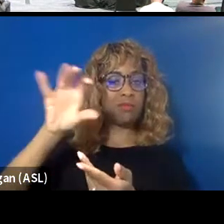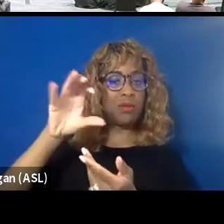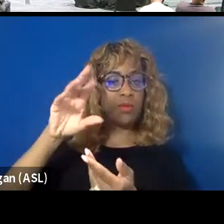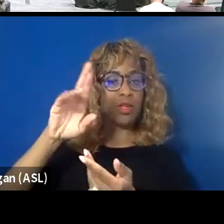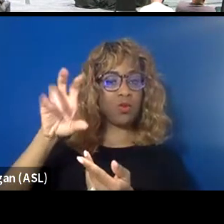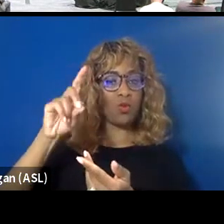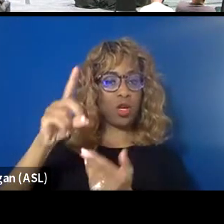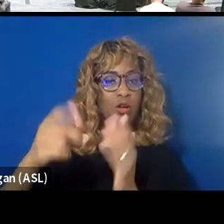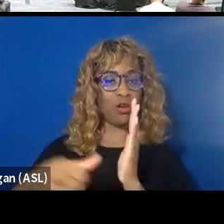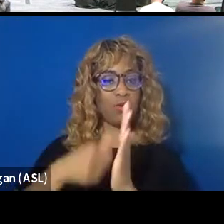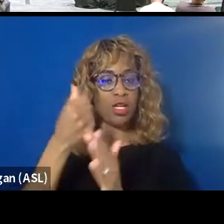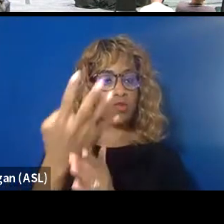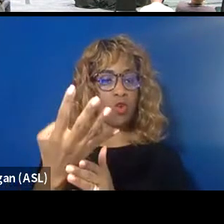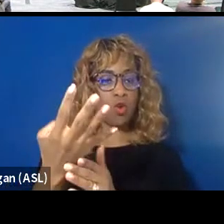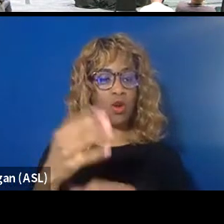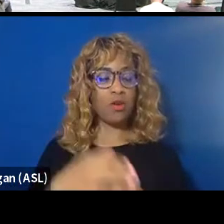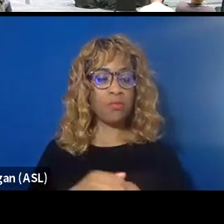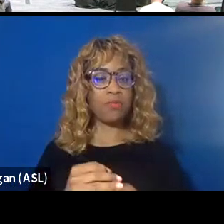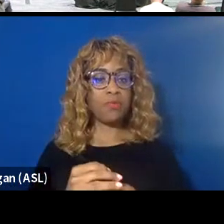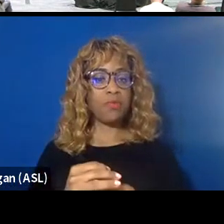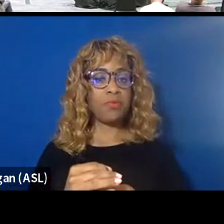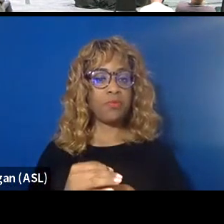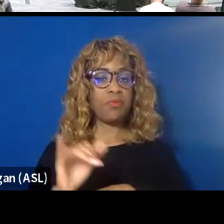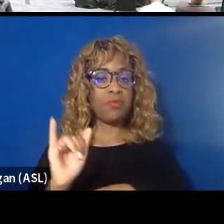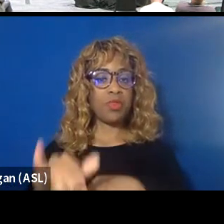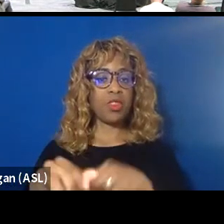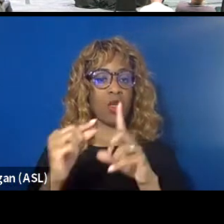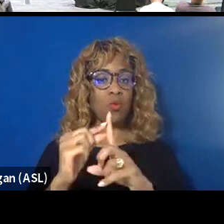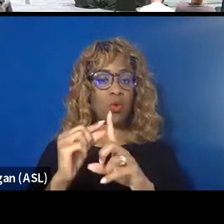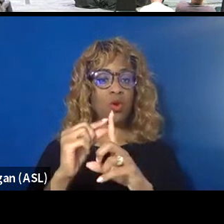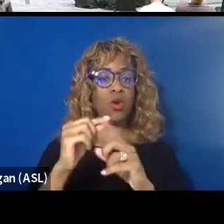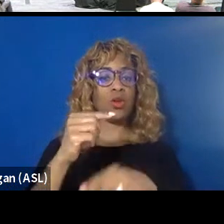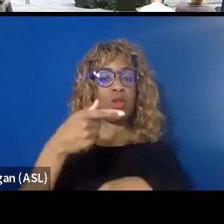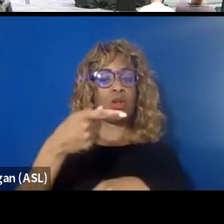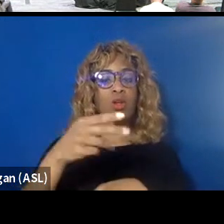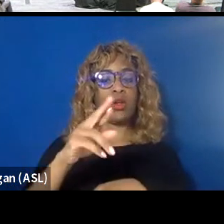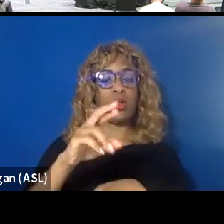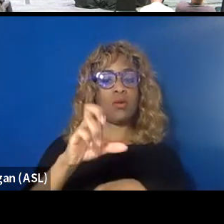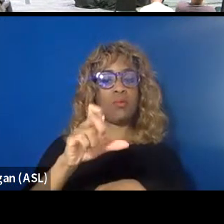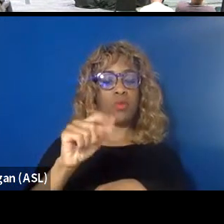Page 4, the use of the word present is in duplication.